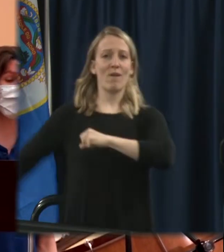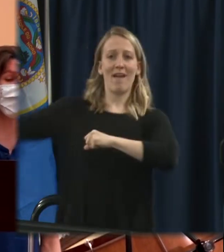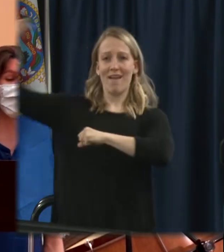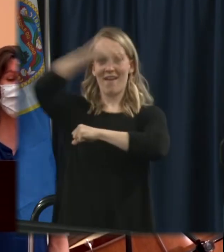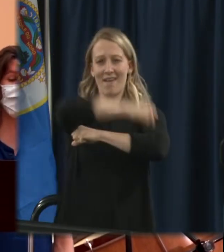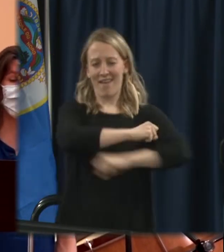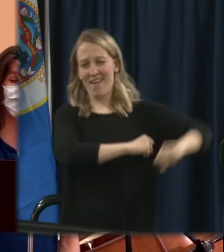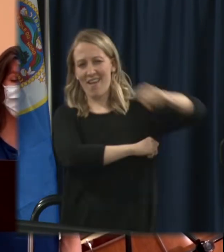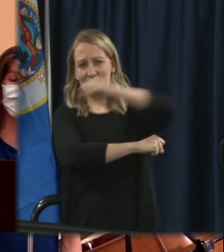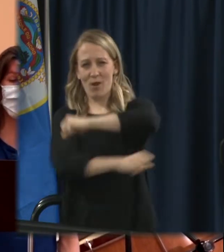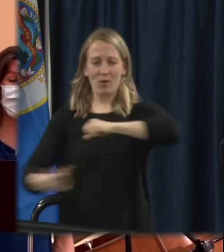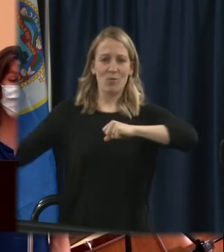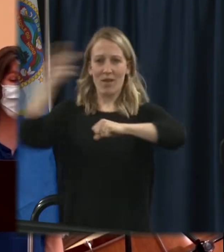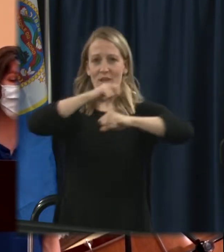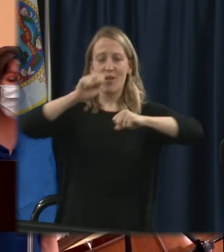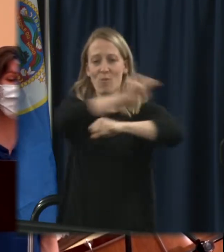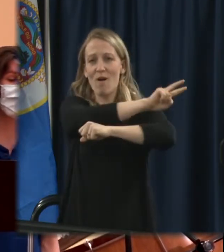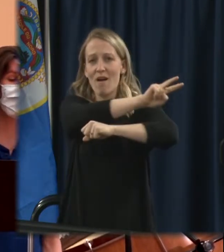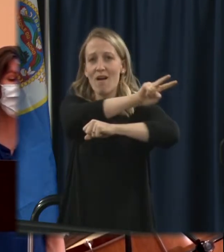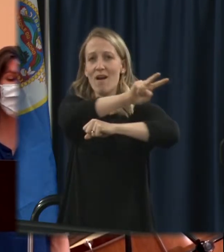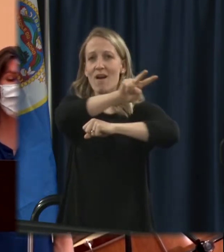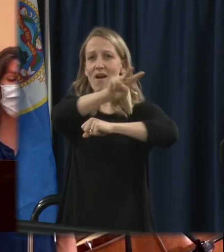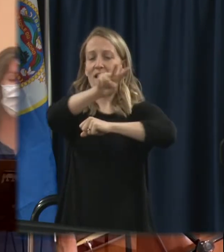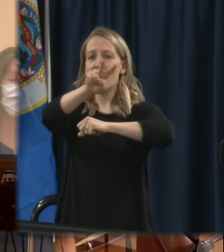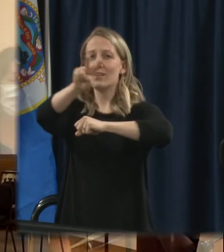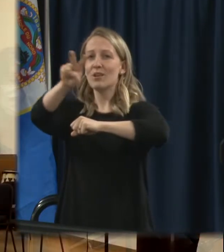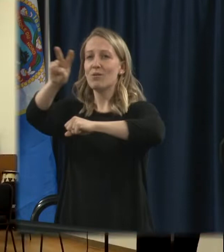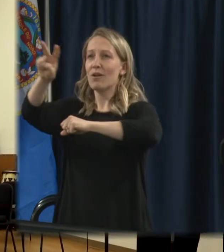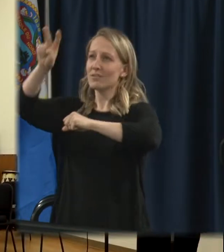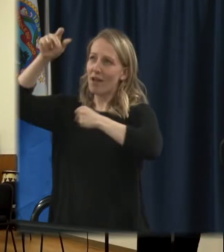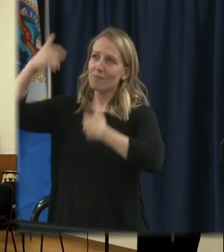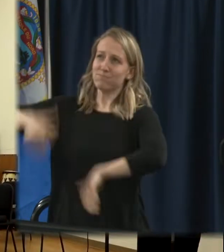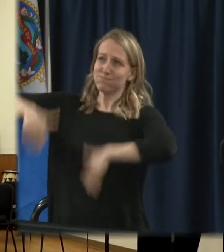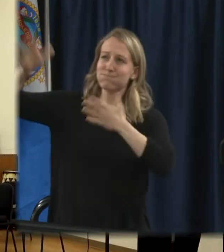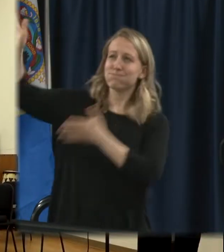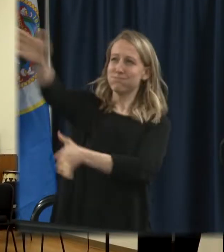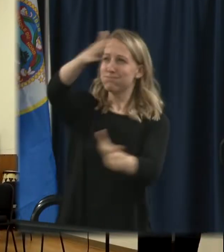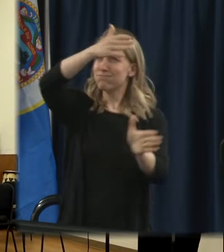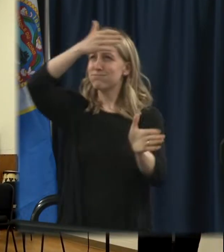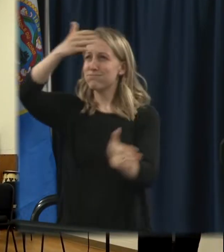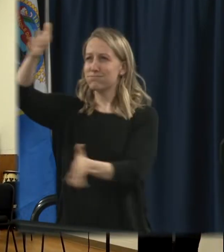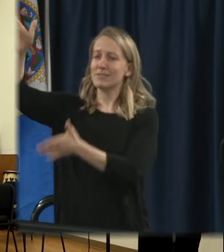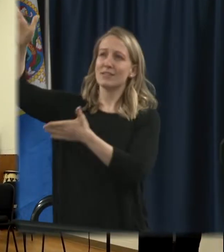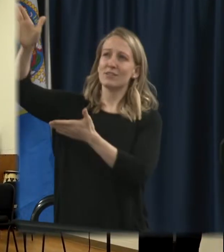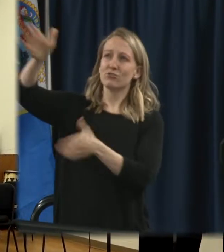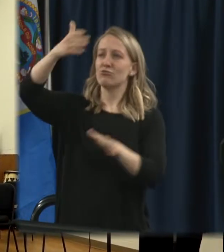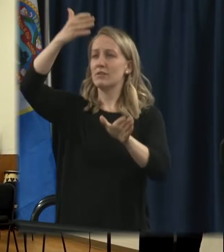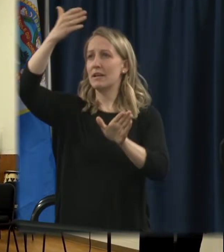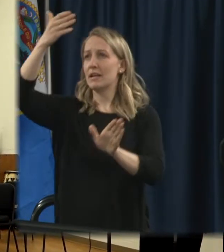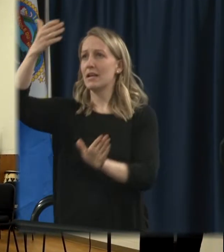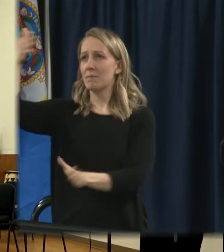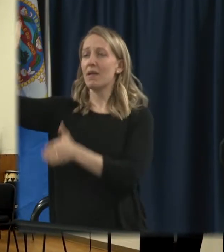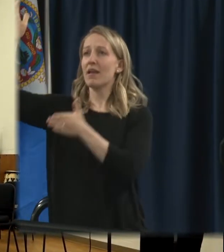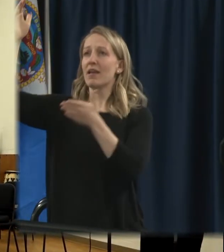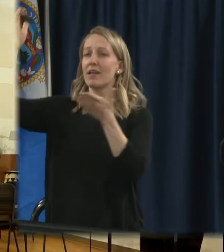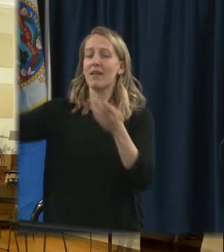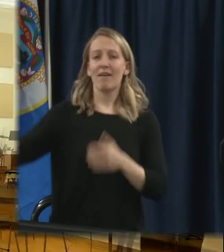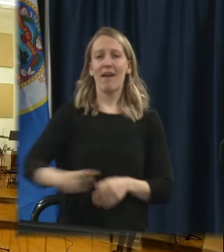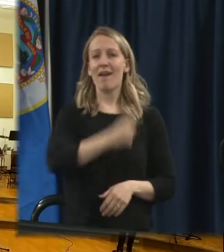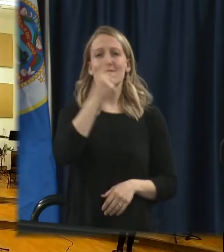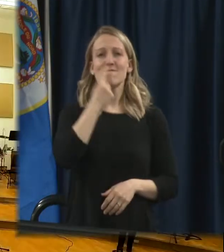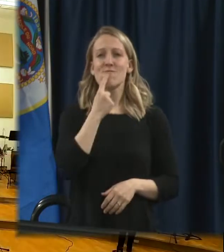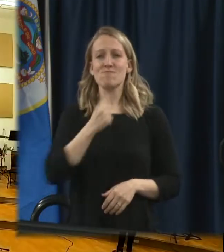o'er the ramparts we watched were so gallantly